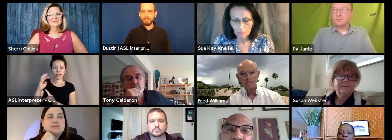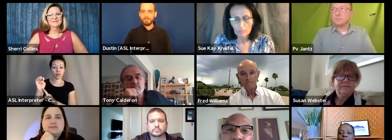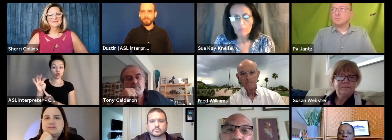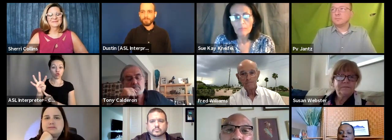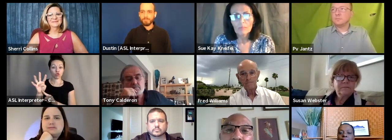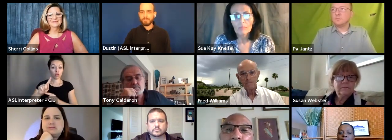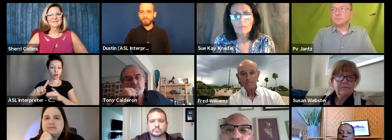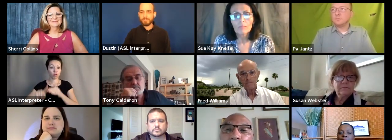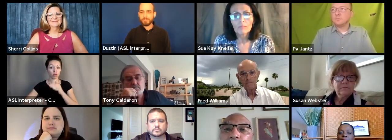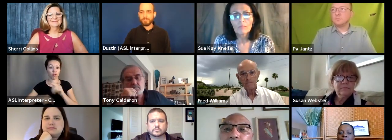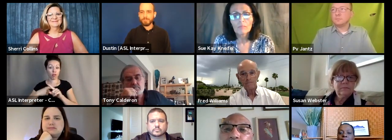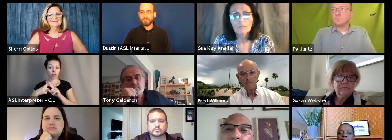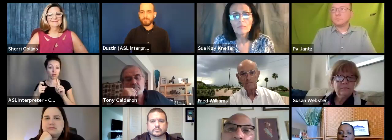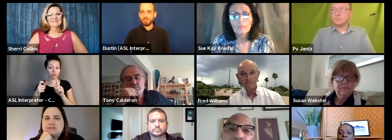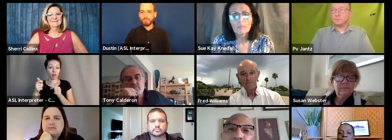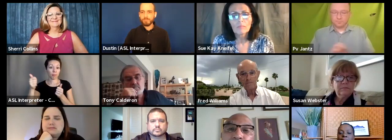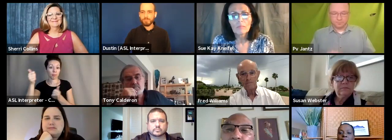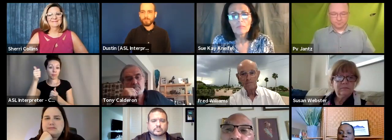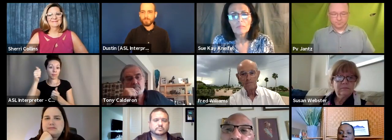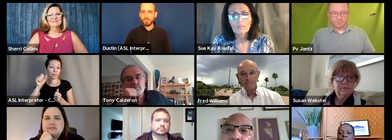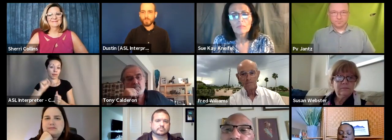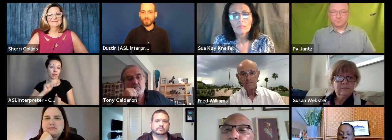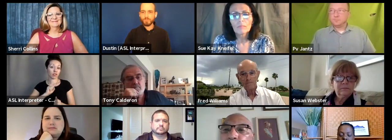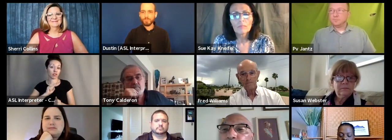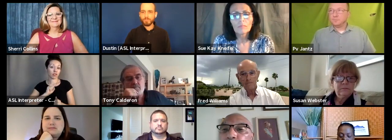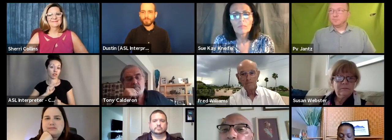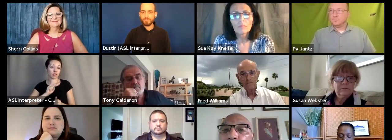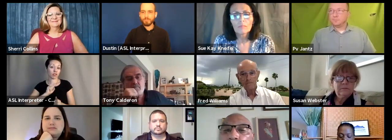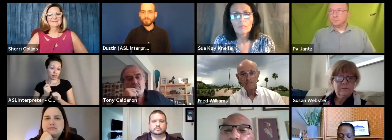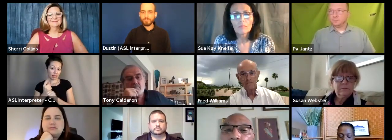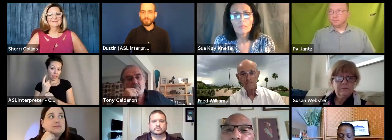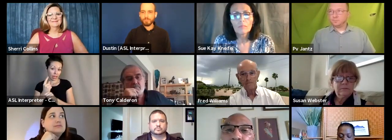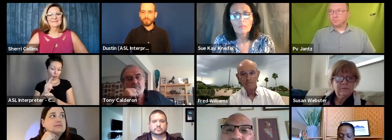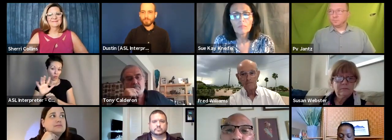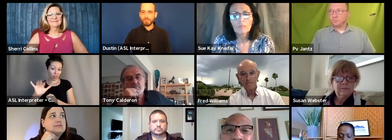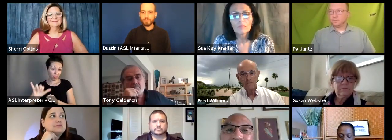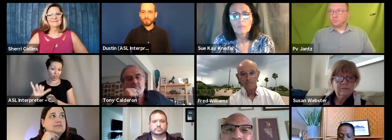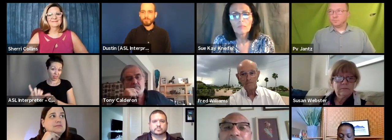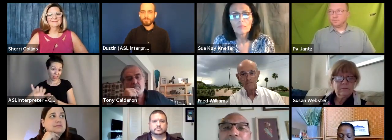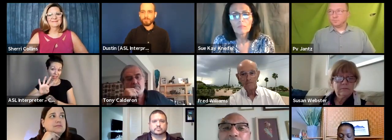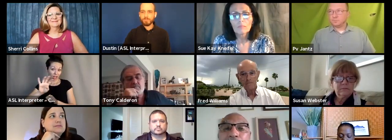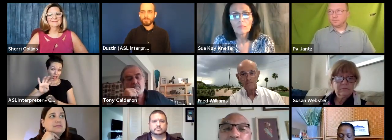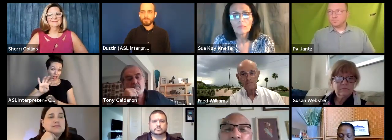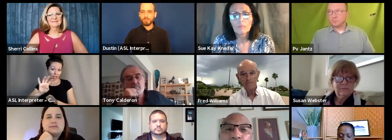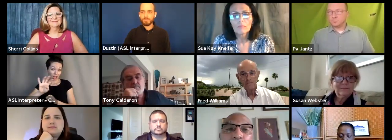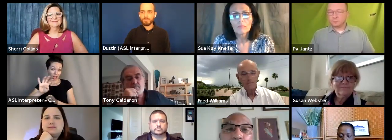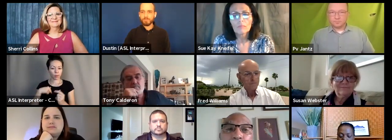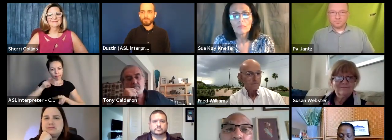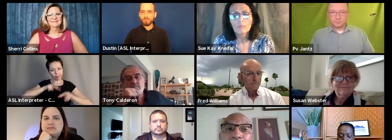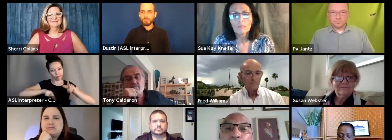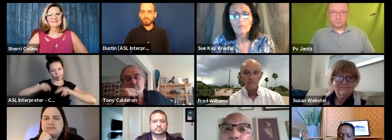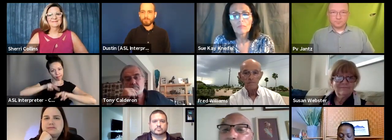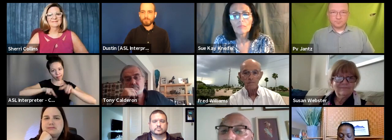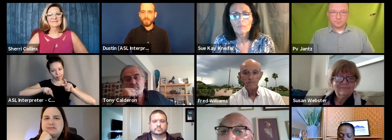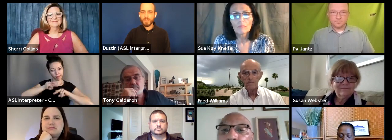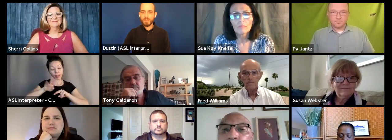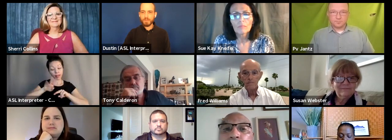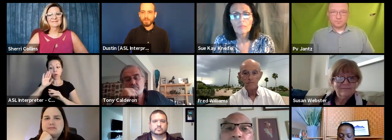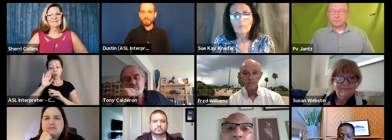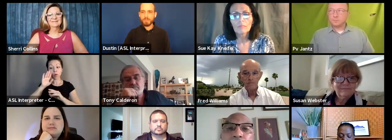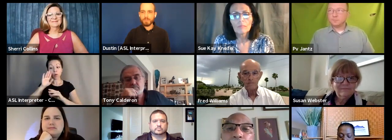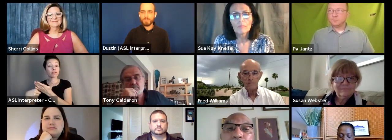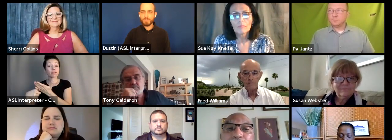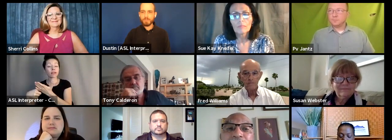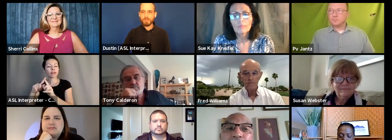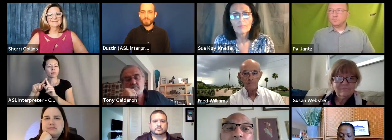the Executive Director Collins' annual review. Before I get into that, I want to thank all of